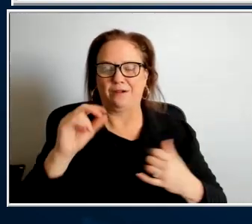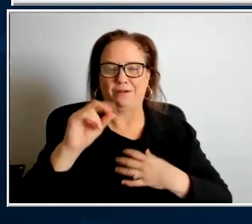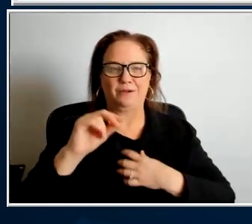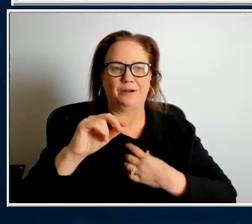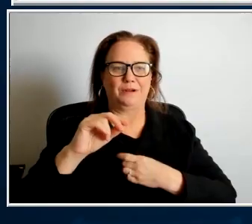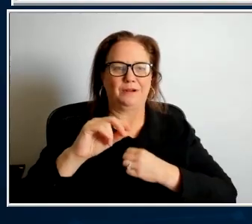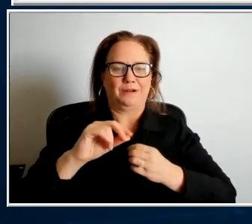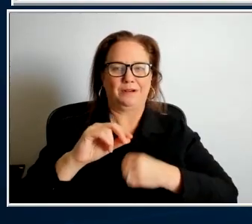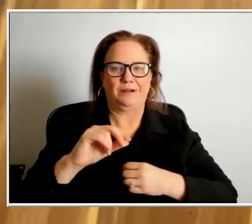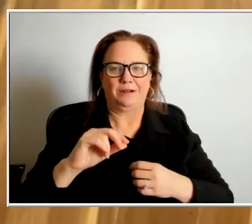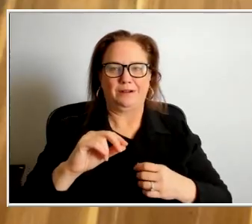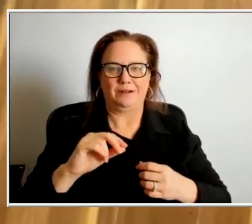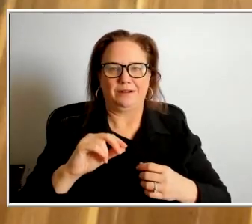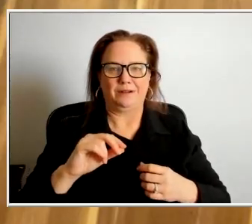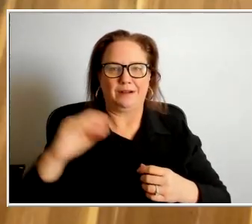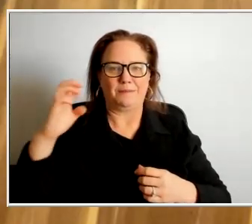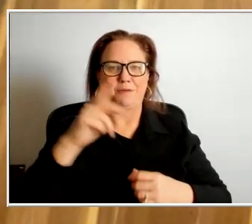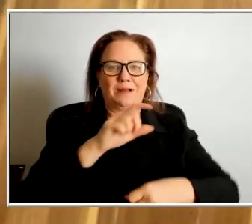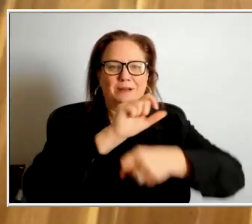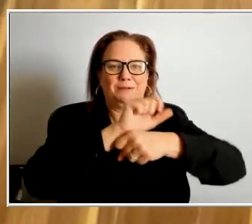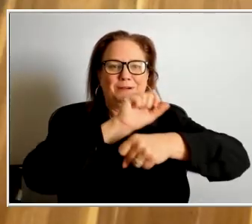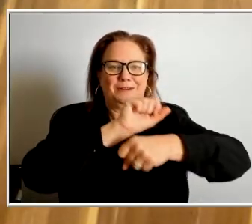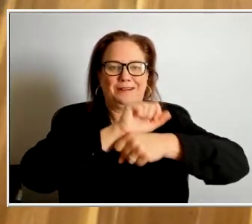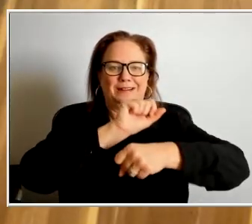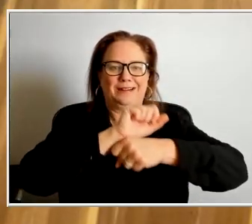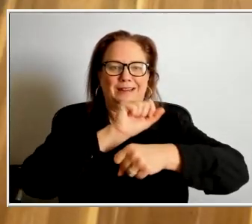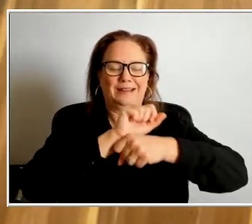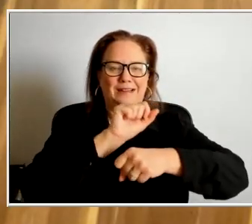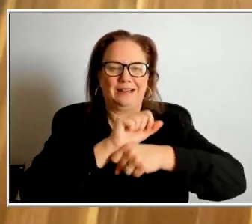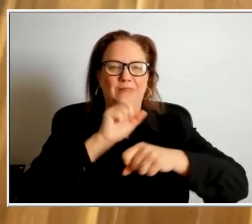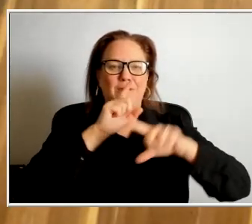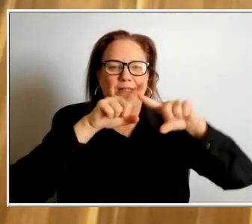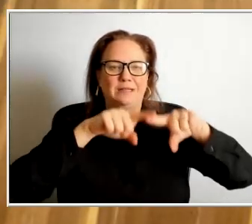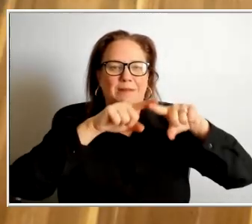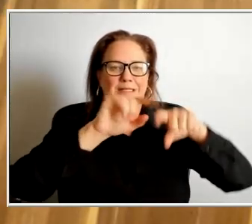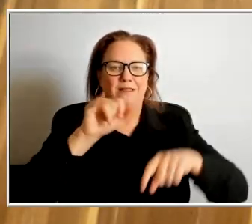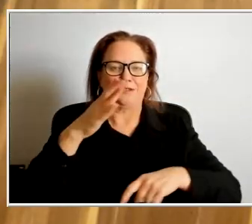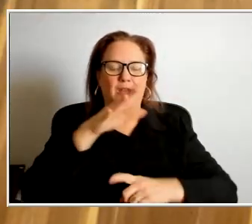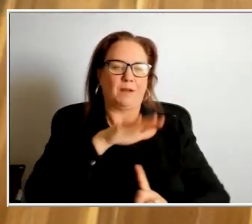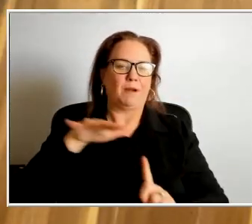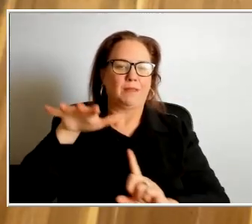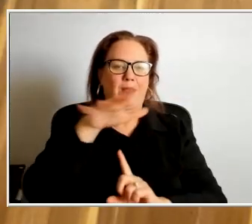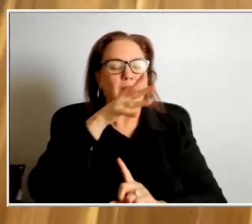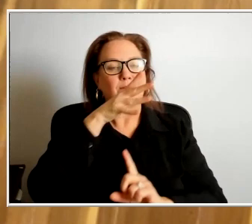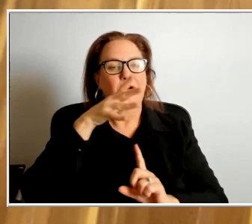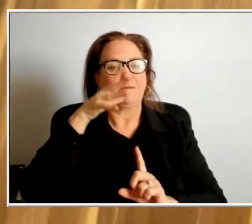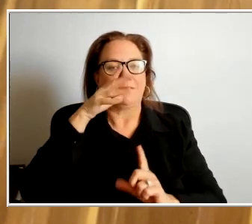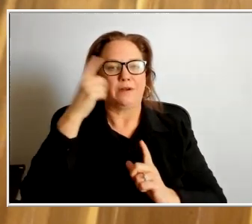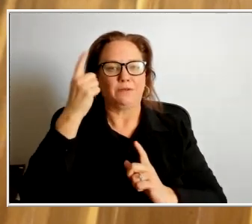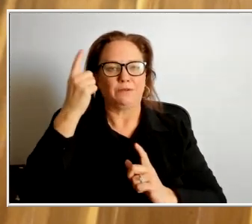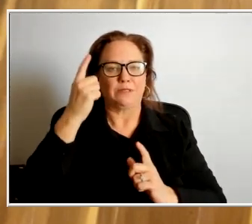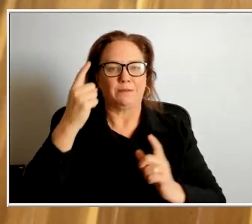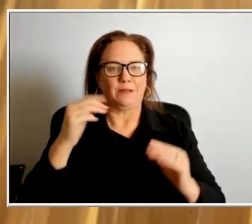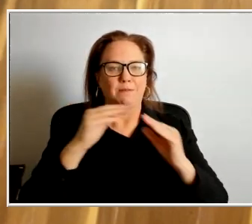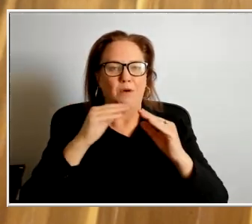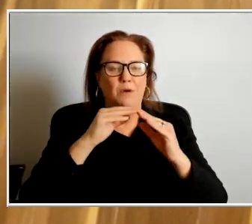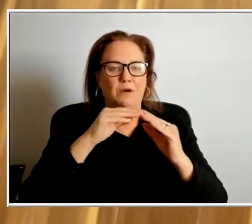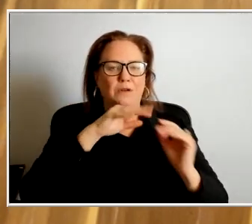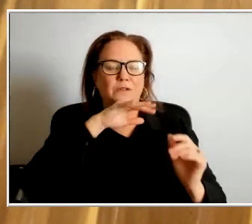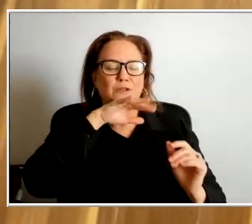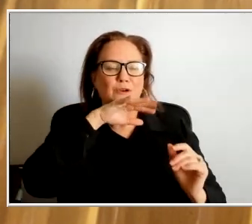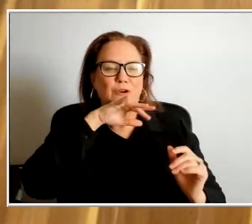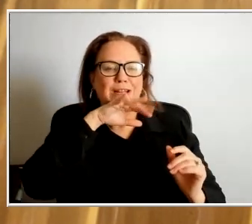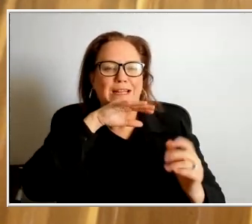because right after this I'm going back to work. But it really depends on the job around the farm. If I'm doing something a little more dusty or a little more